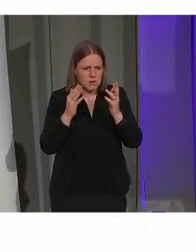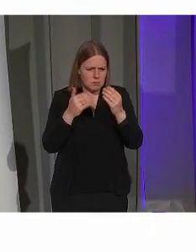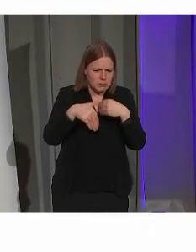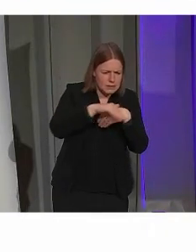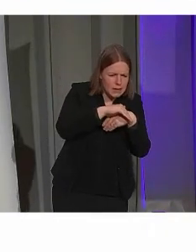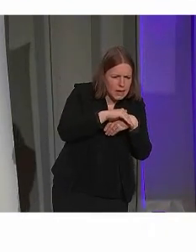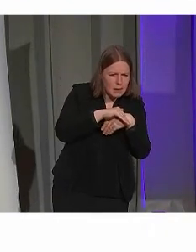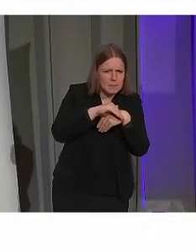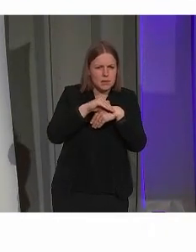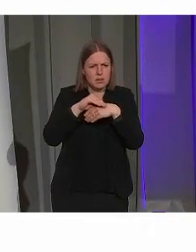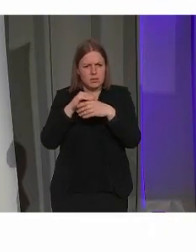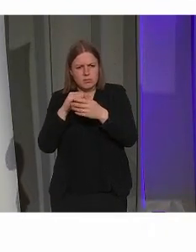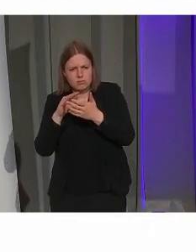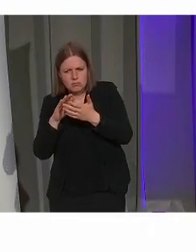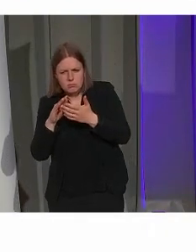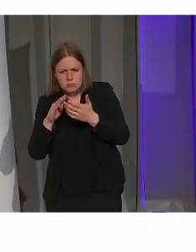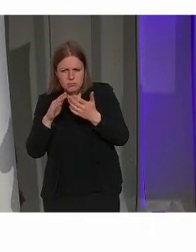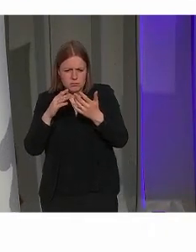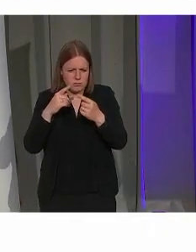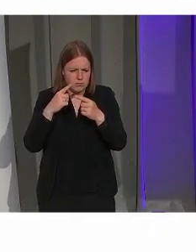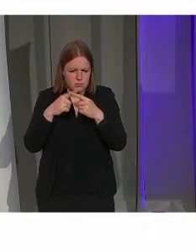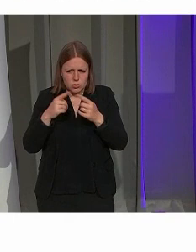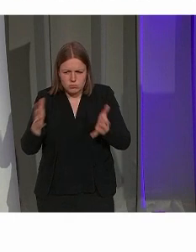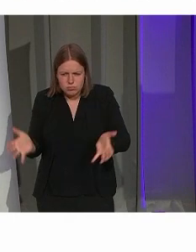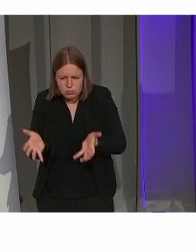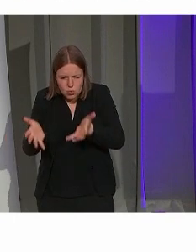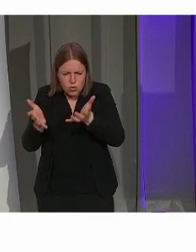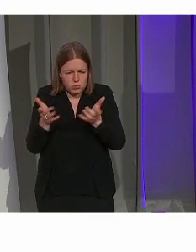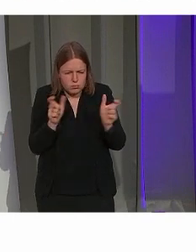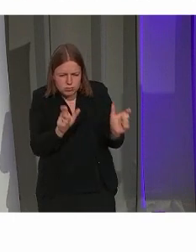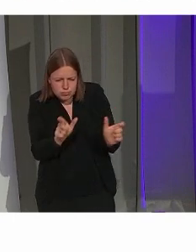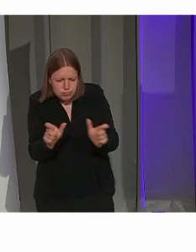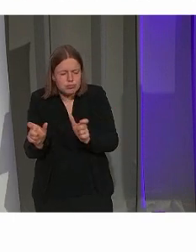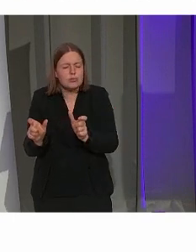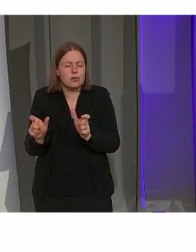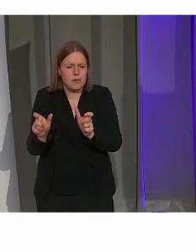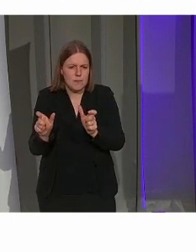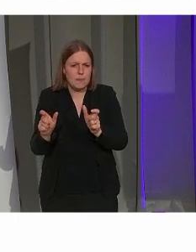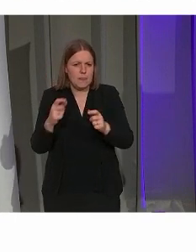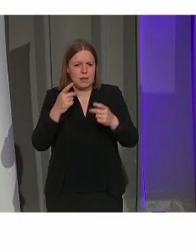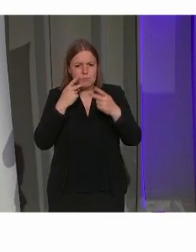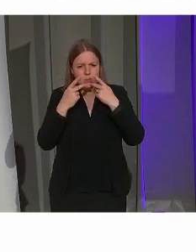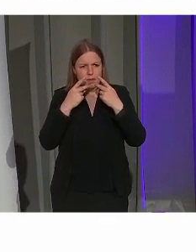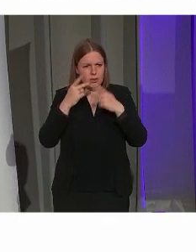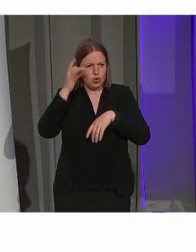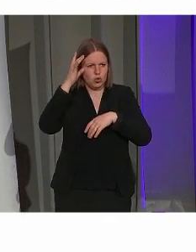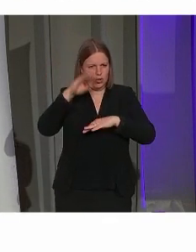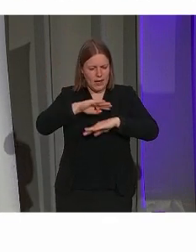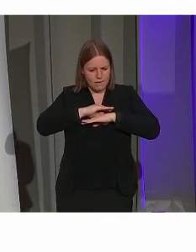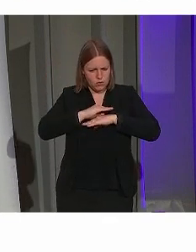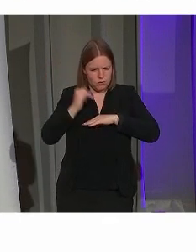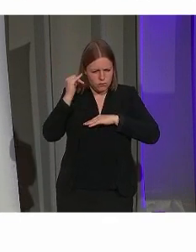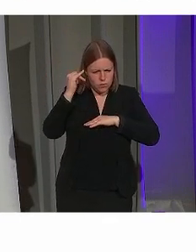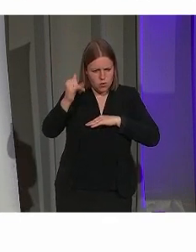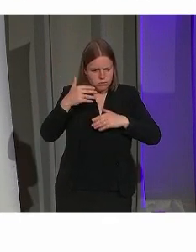preservation, and safeguarding of, as well as the stewardship of and the development of cultural heritage.